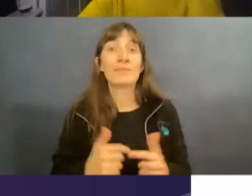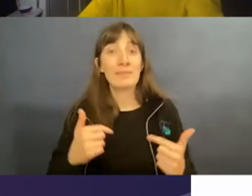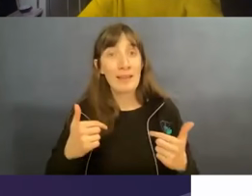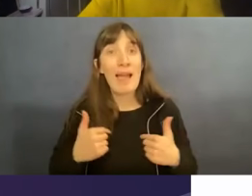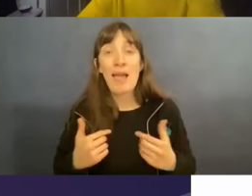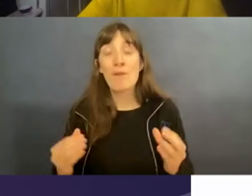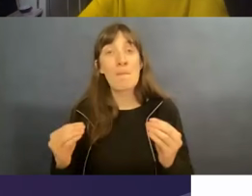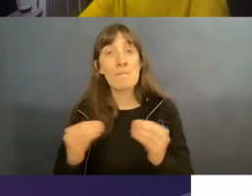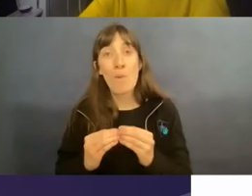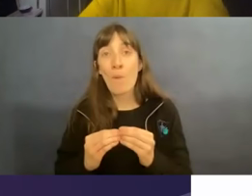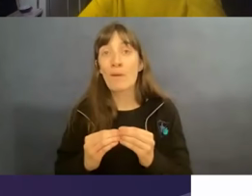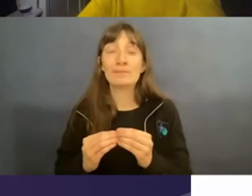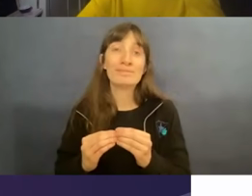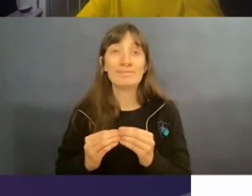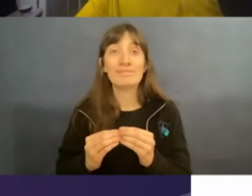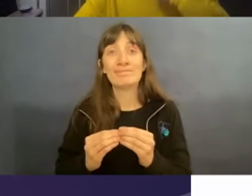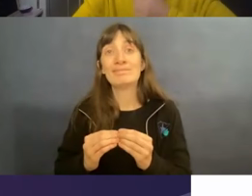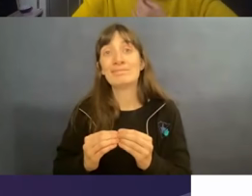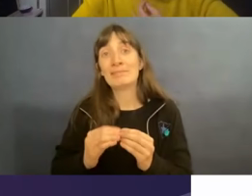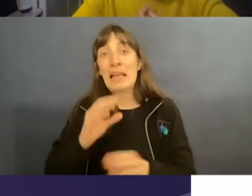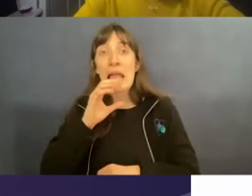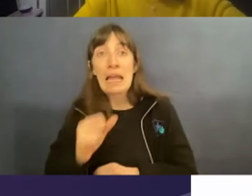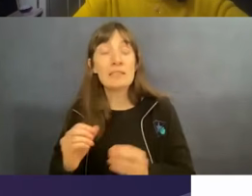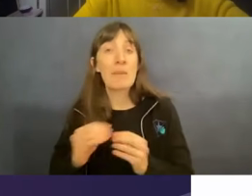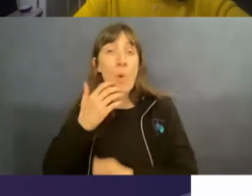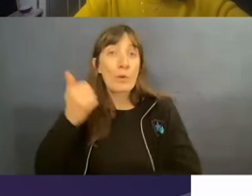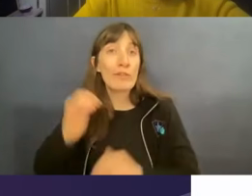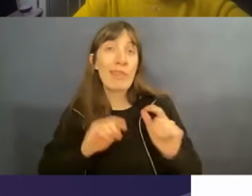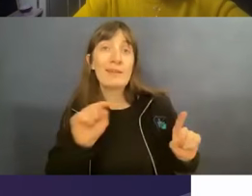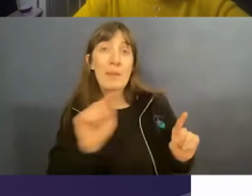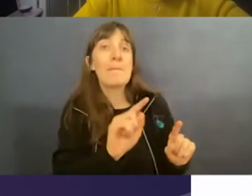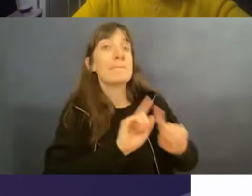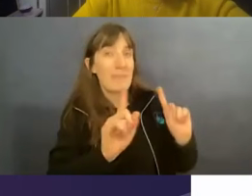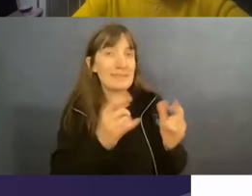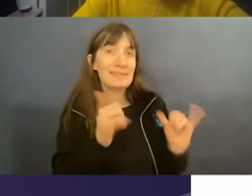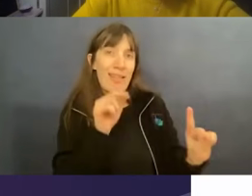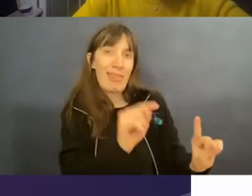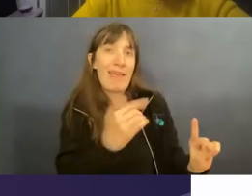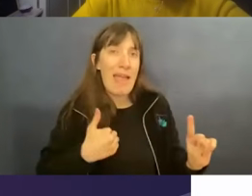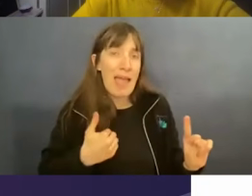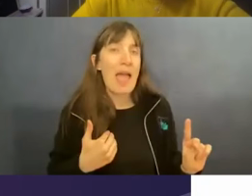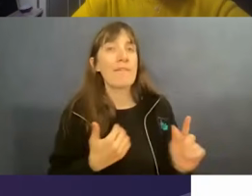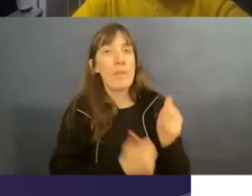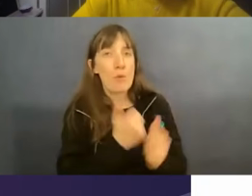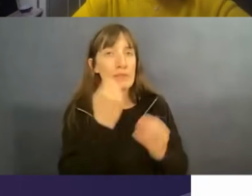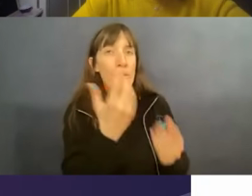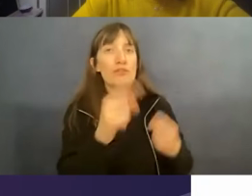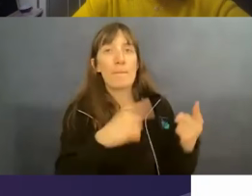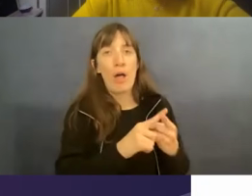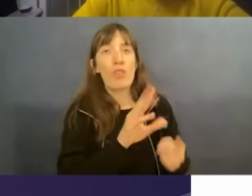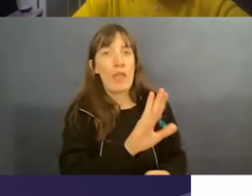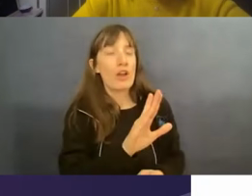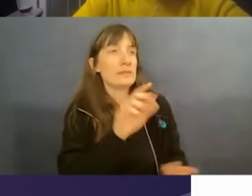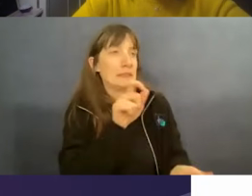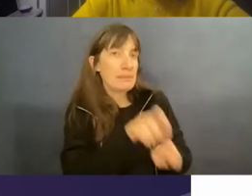greater awareness and understanding of things, they are always going to be the one who has the most information about what they've experienced. People are